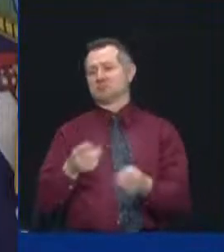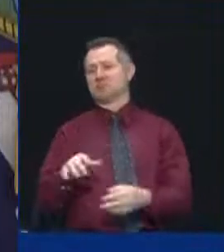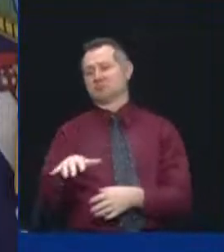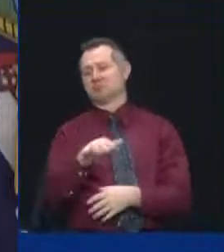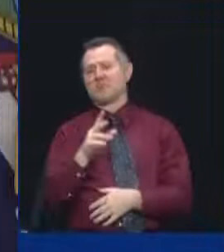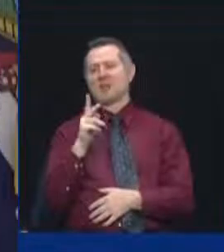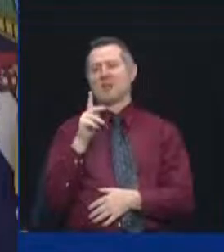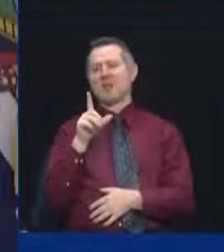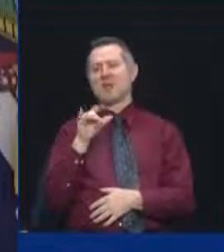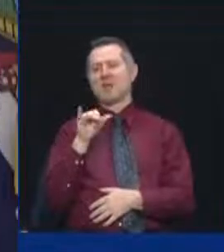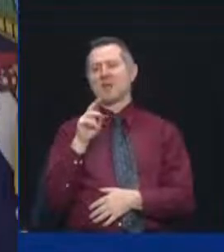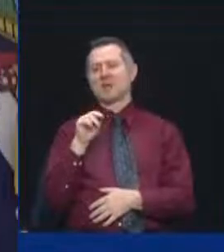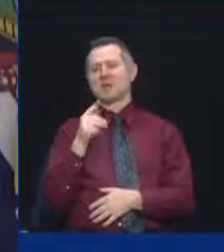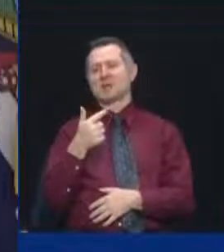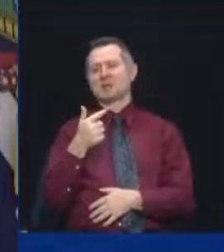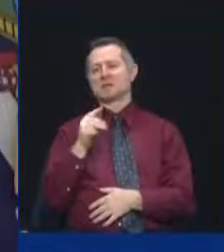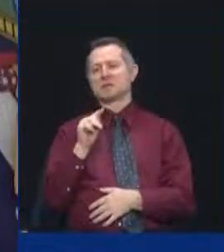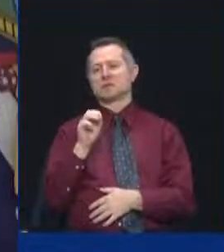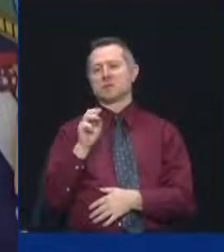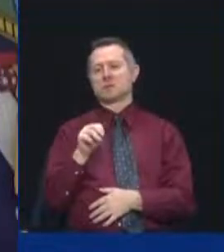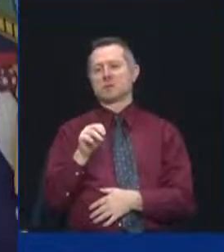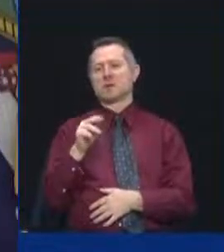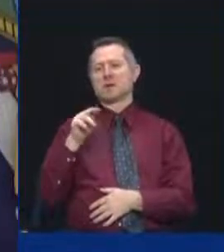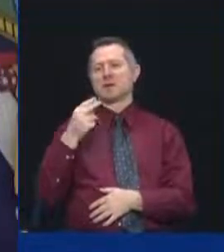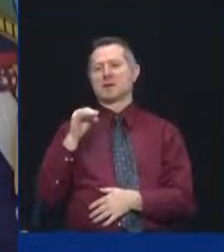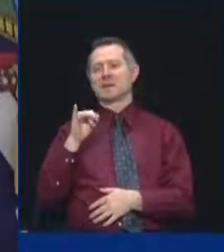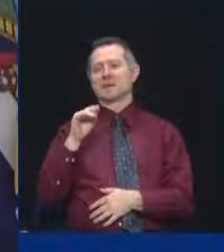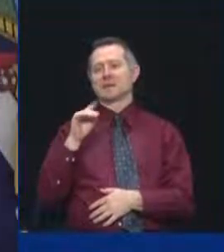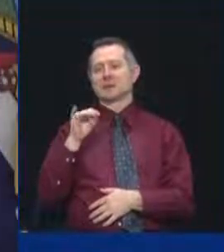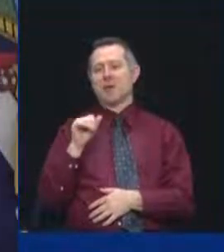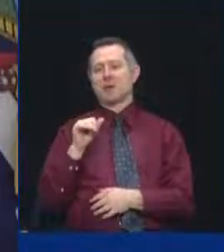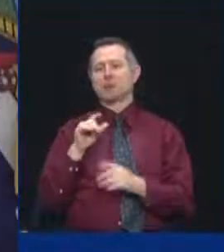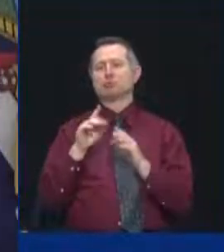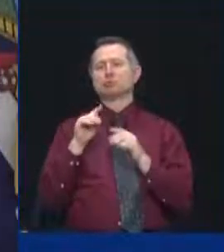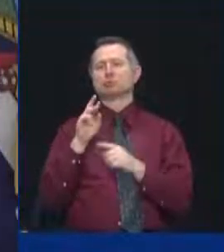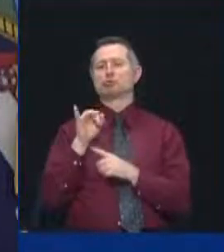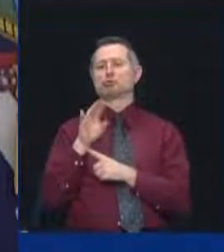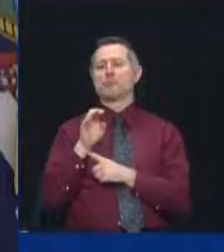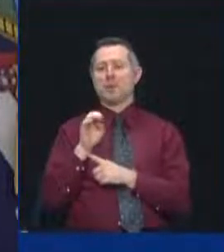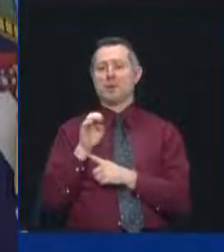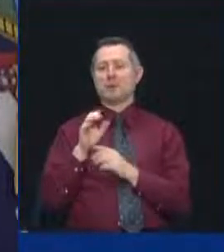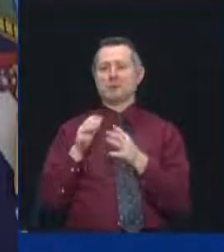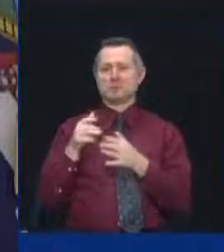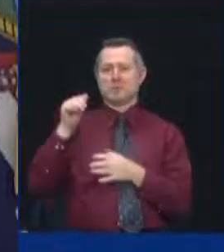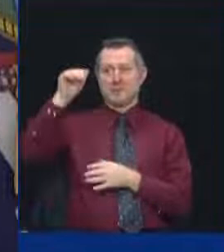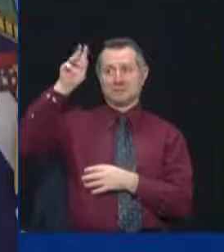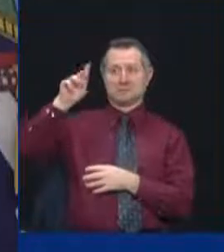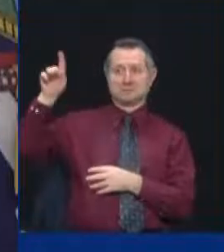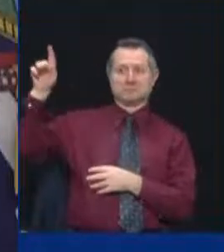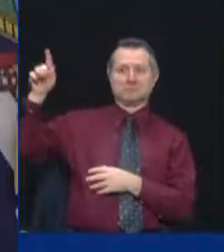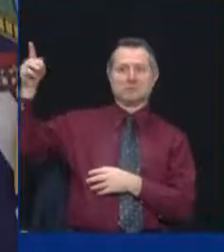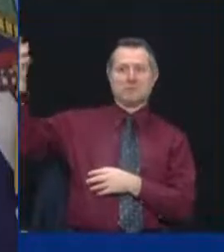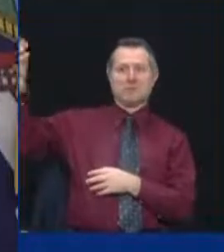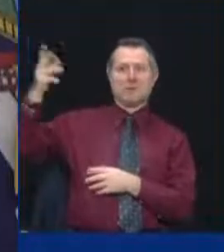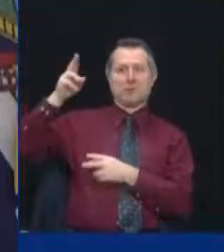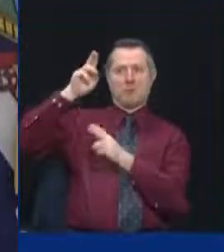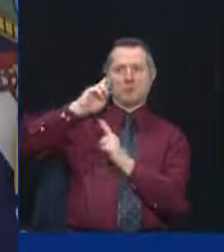Alaska and was given an honorary name of Ankadaksin.